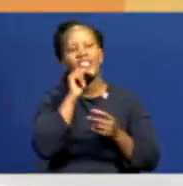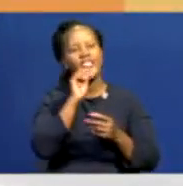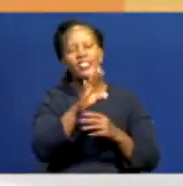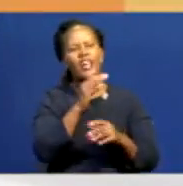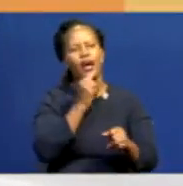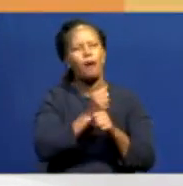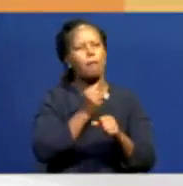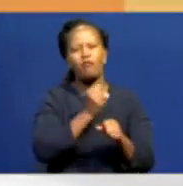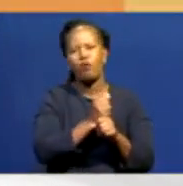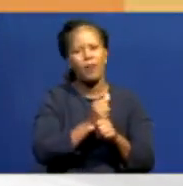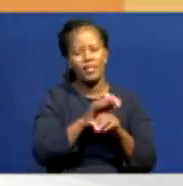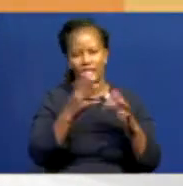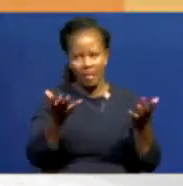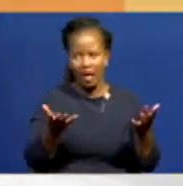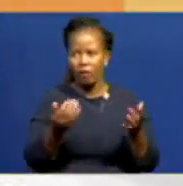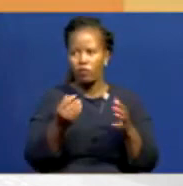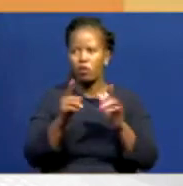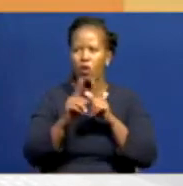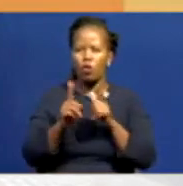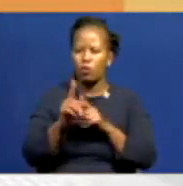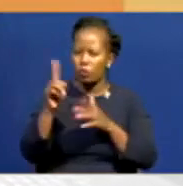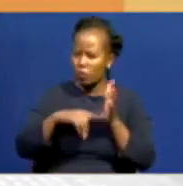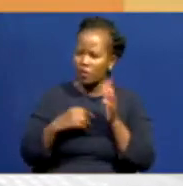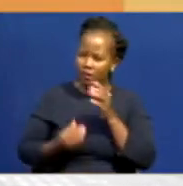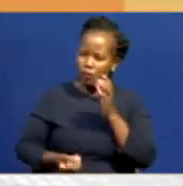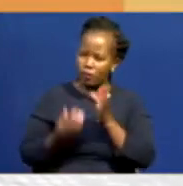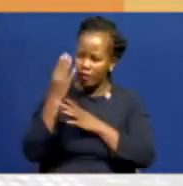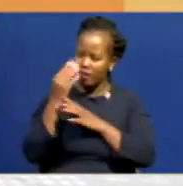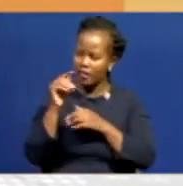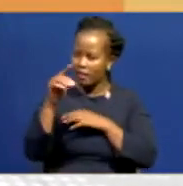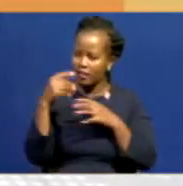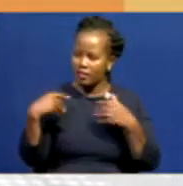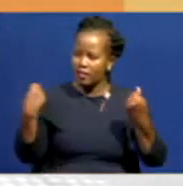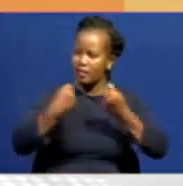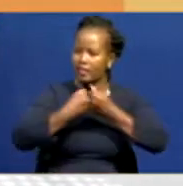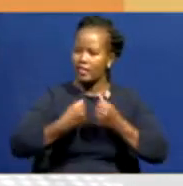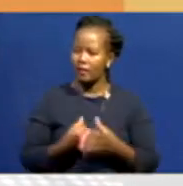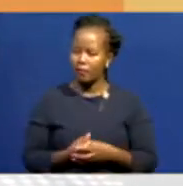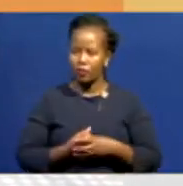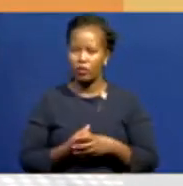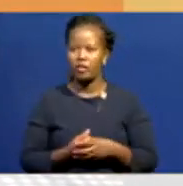of momentum do they create in this particular championship? Bernard,